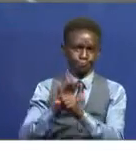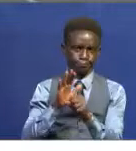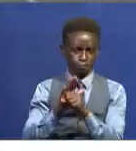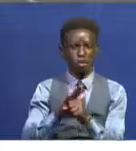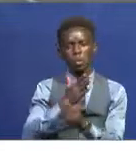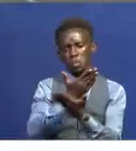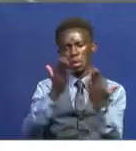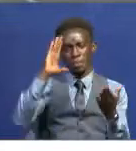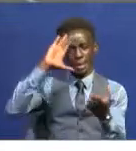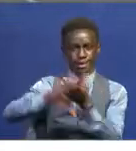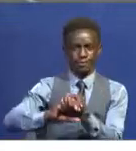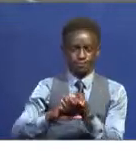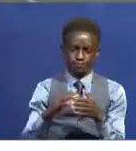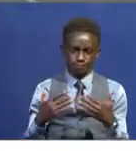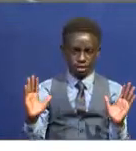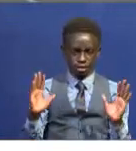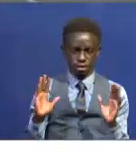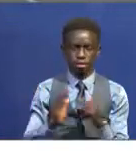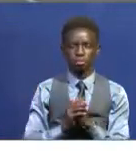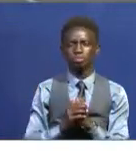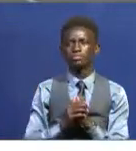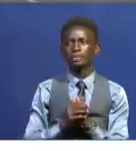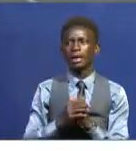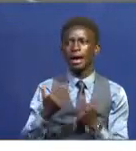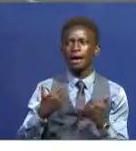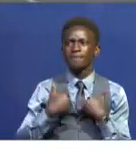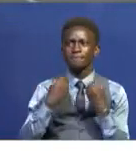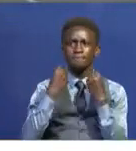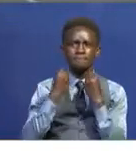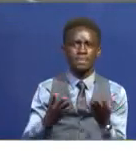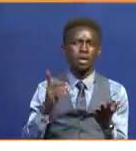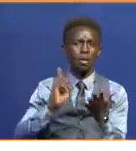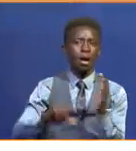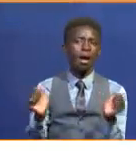much that is going out there. Yeah.